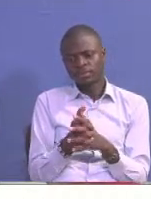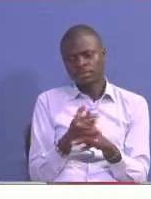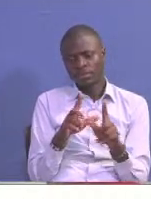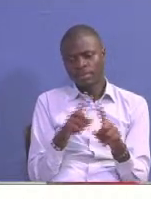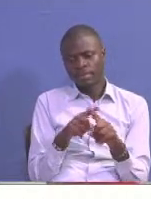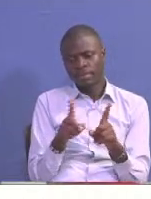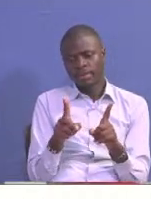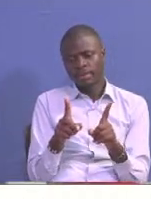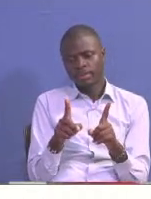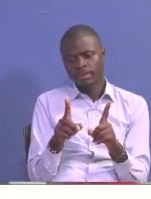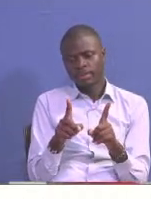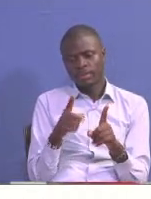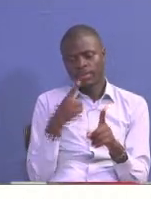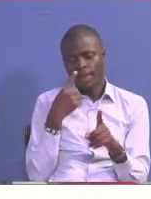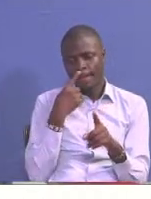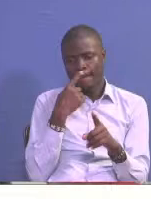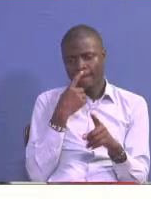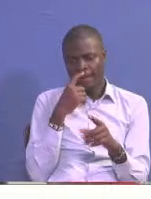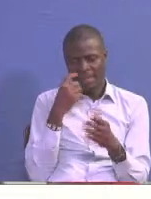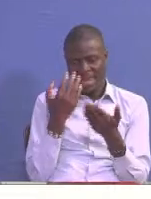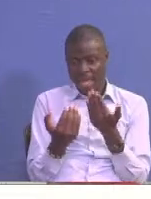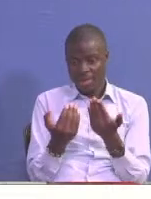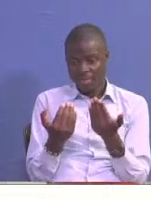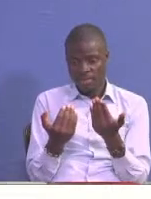But so far,